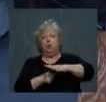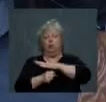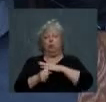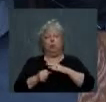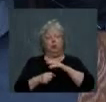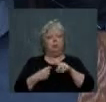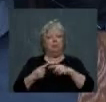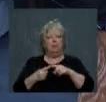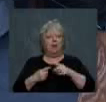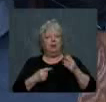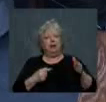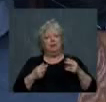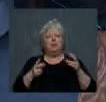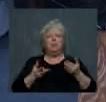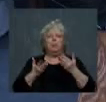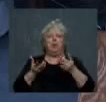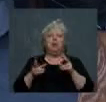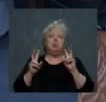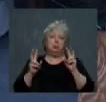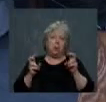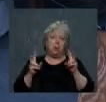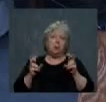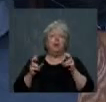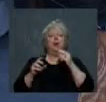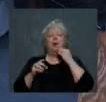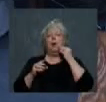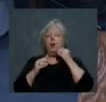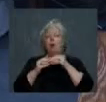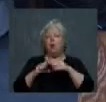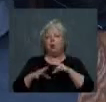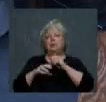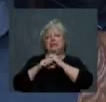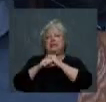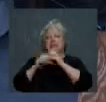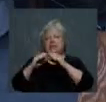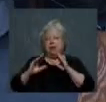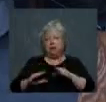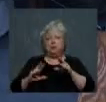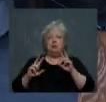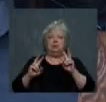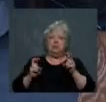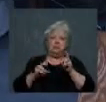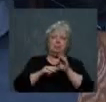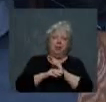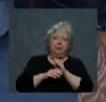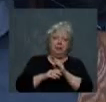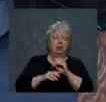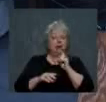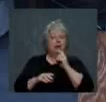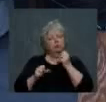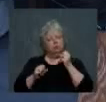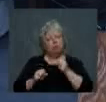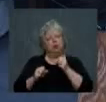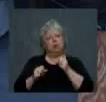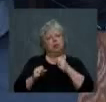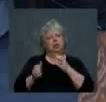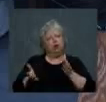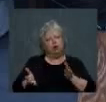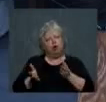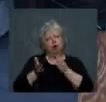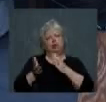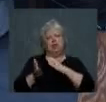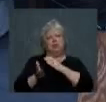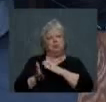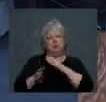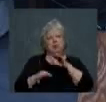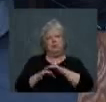of this proposed homeless shelter business. And I would strongly urge the commission to rule against granting this application